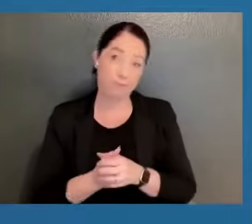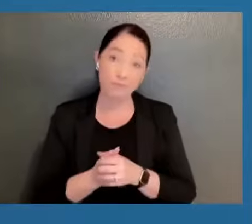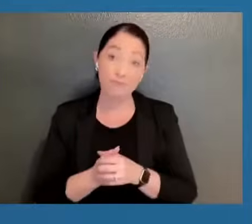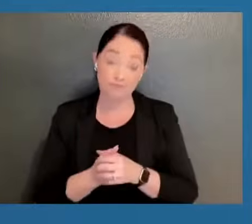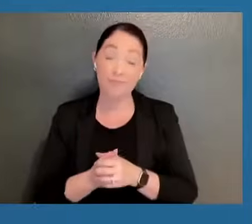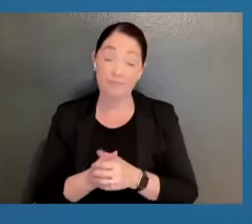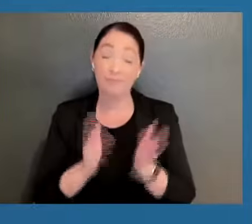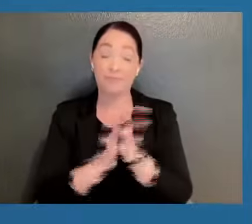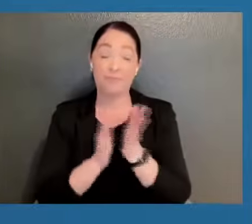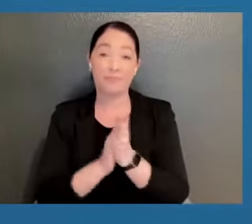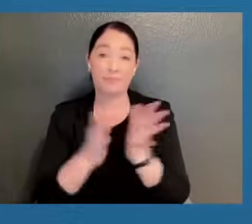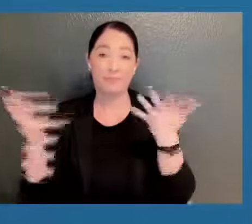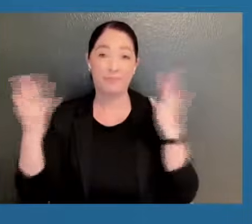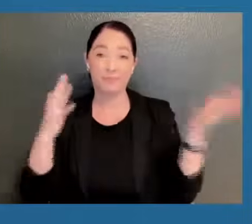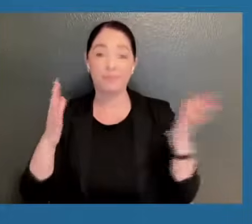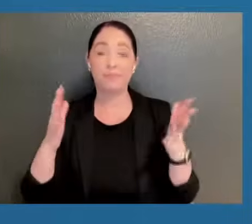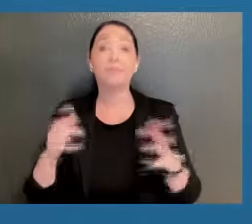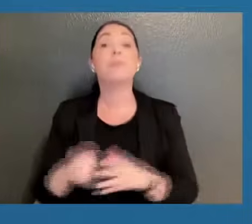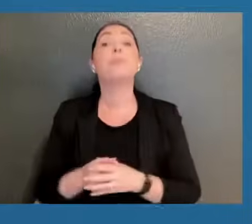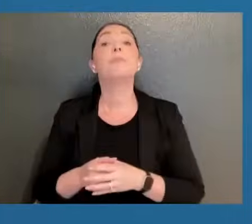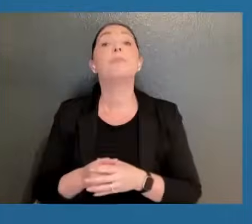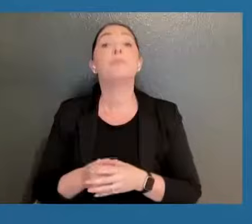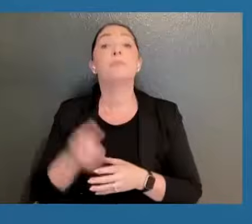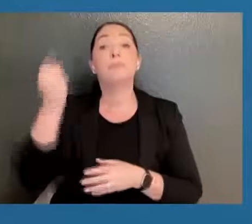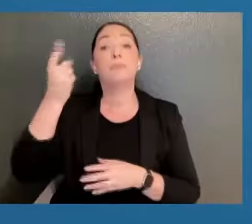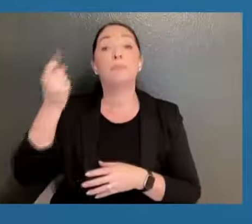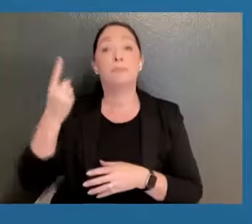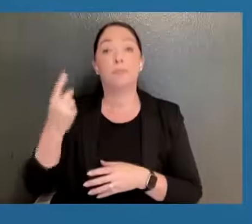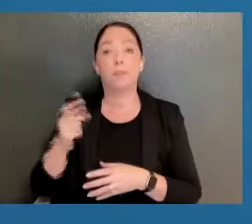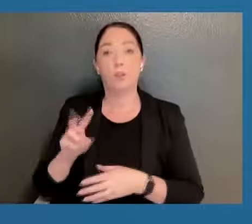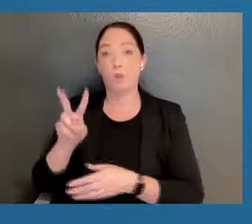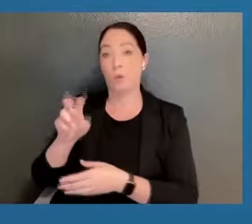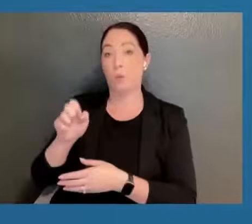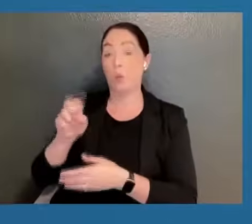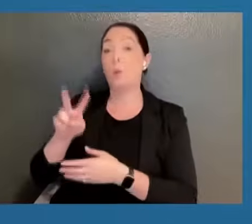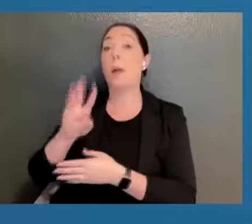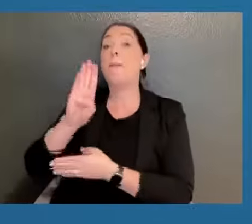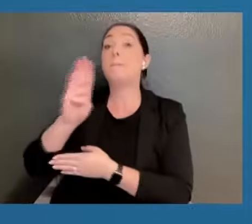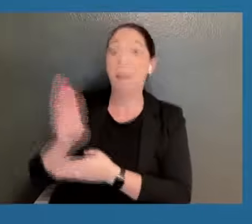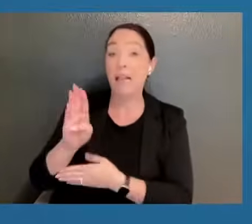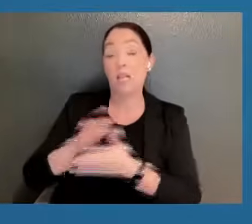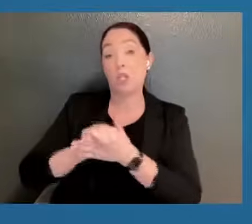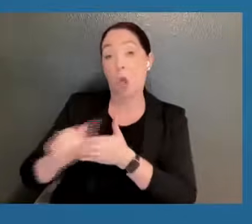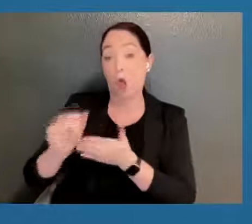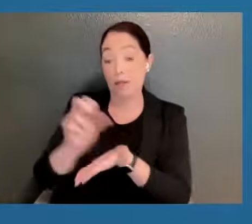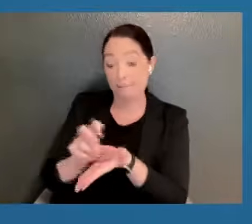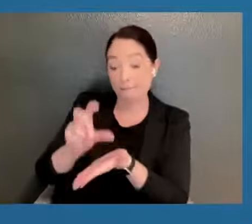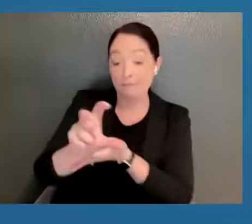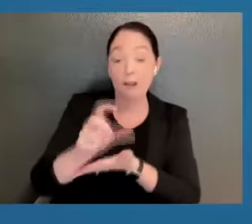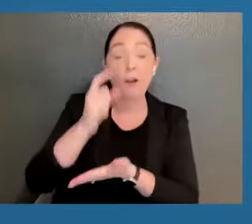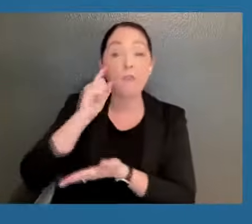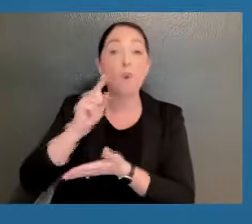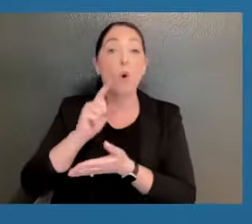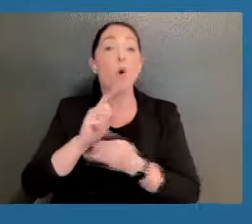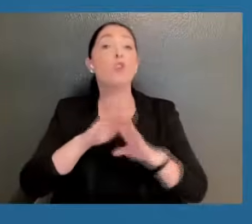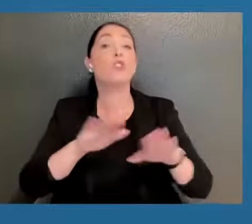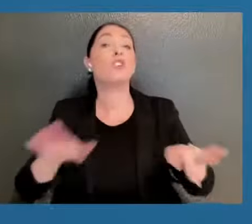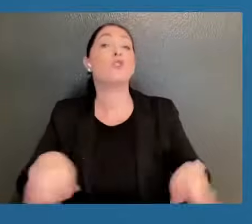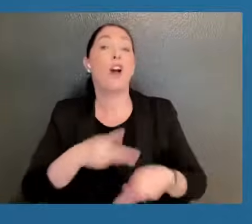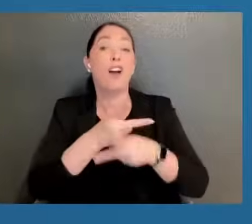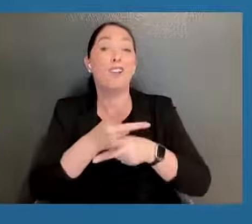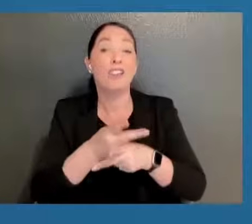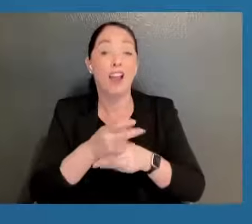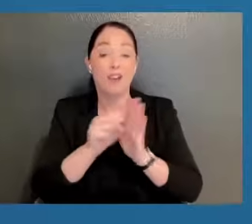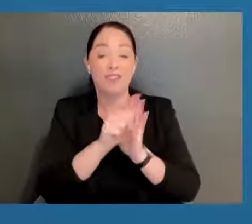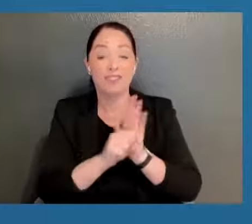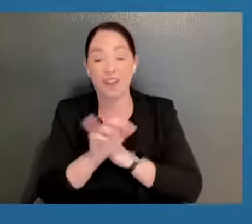And we're investing $2.2 billion for child care all across the state, more money for